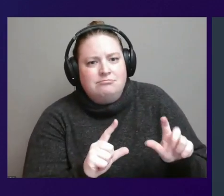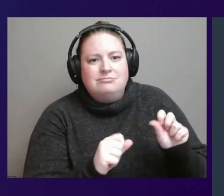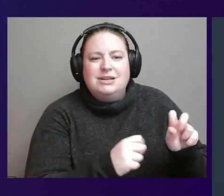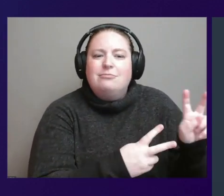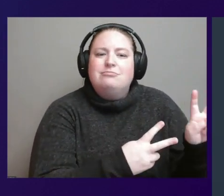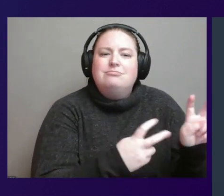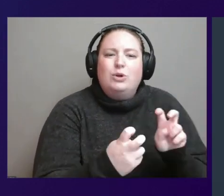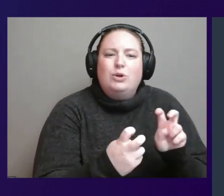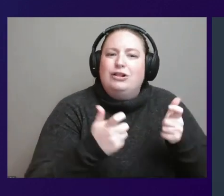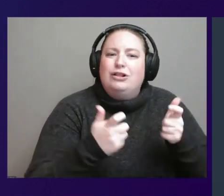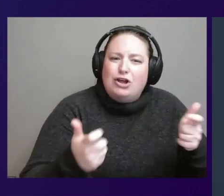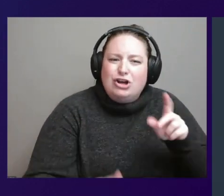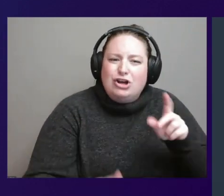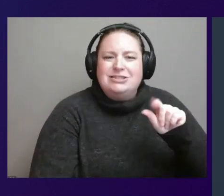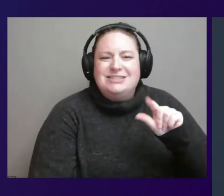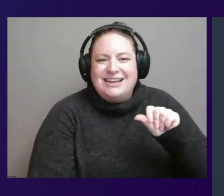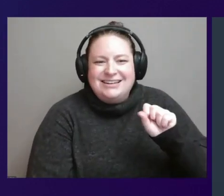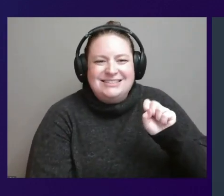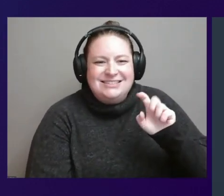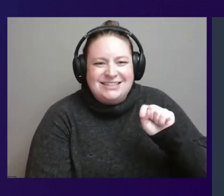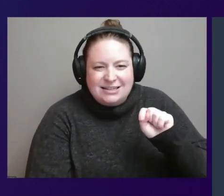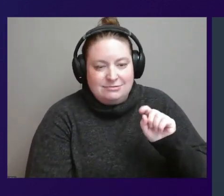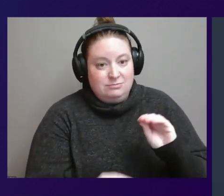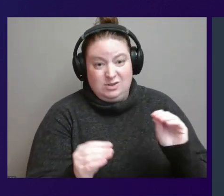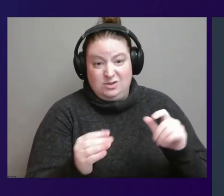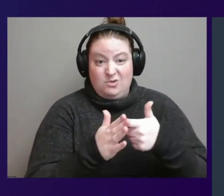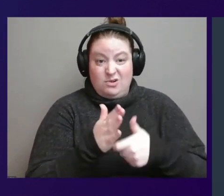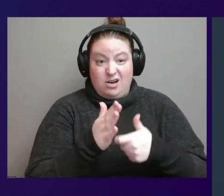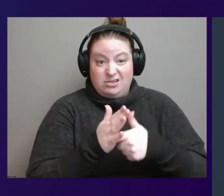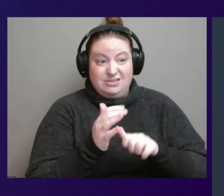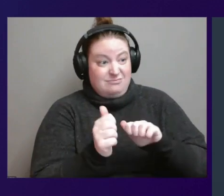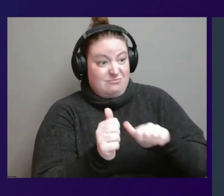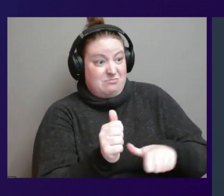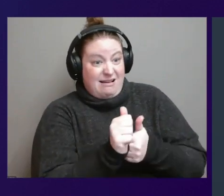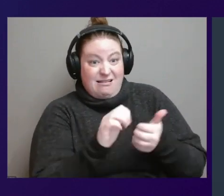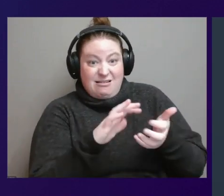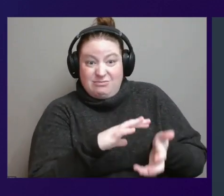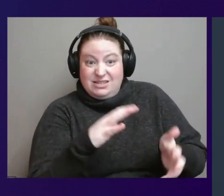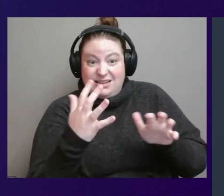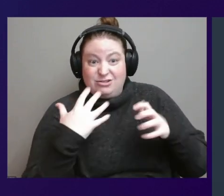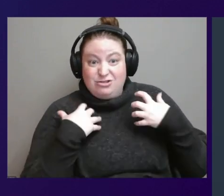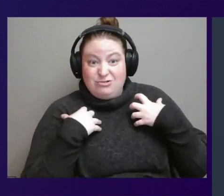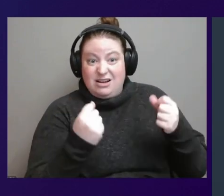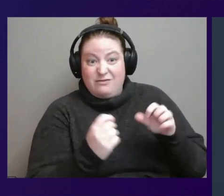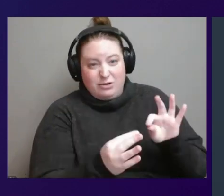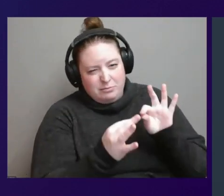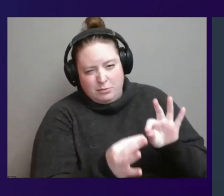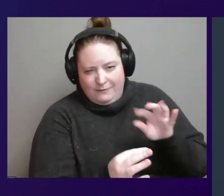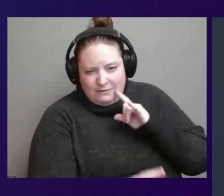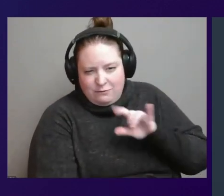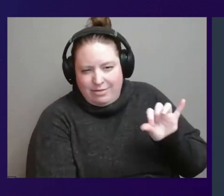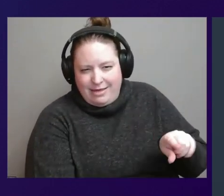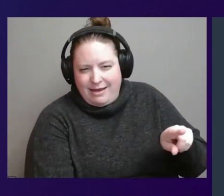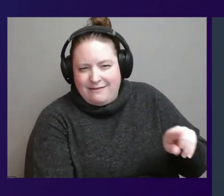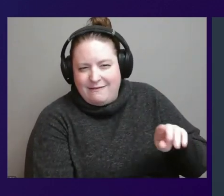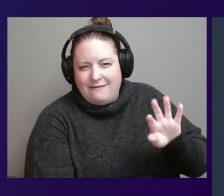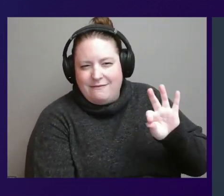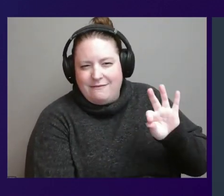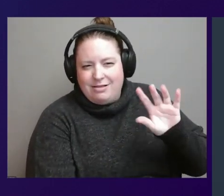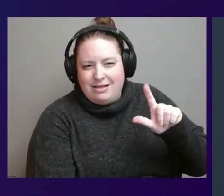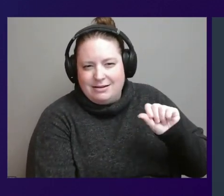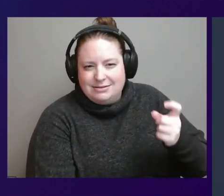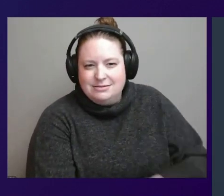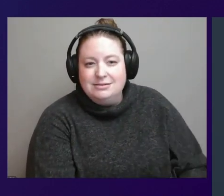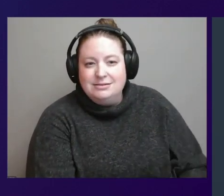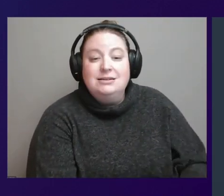cost. Backup or disaster recovery use cases are really perfect here. Glacier Deep Archive, which offers